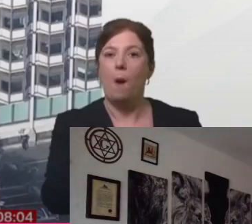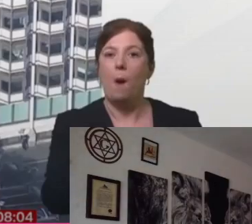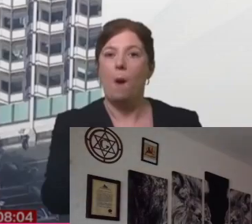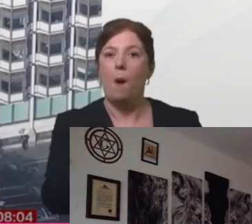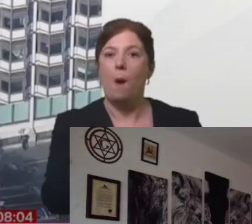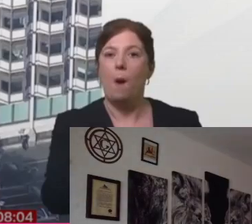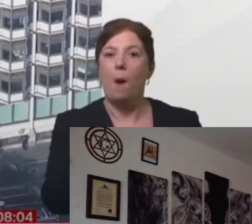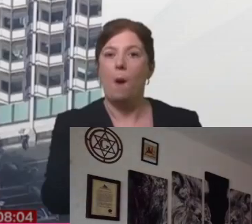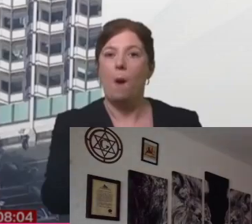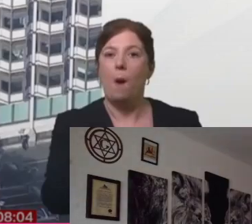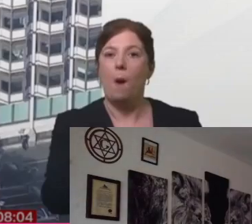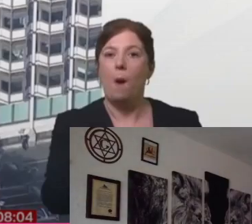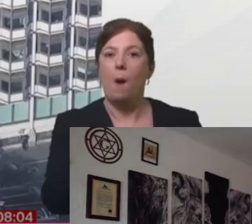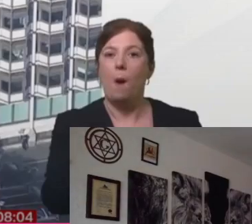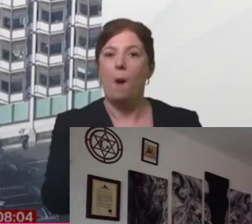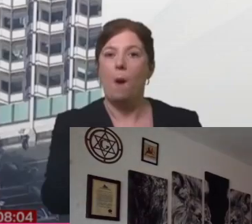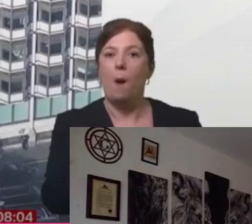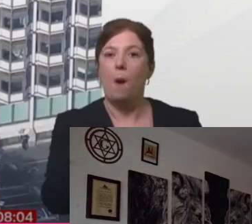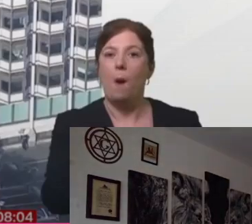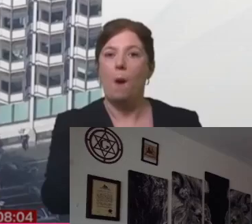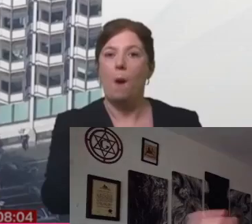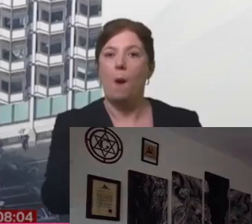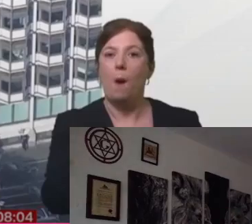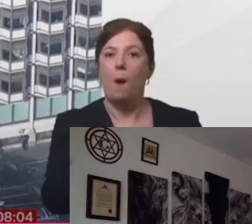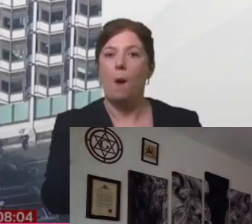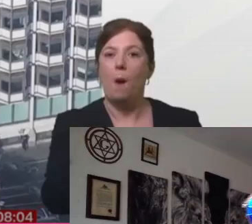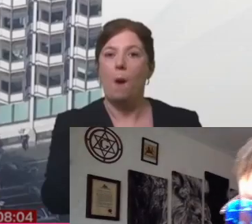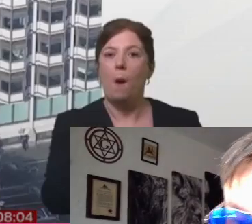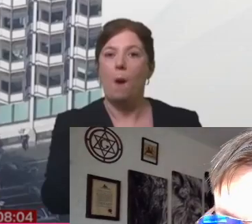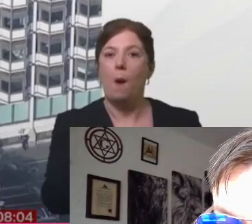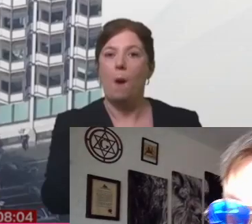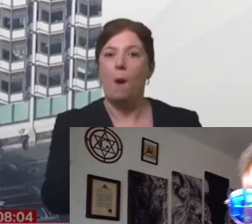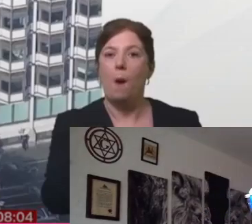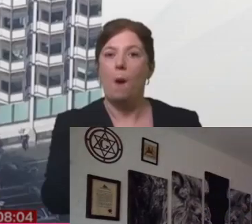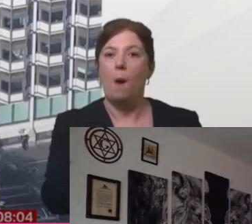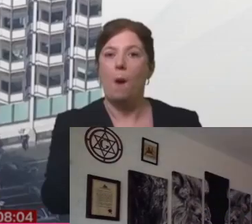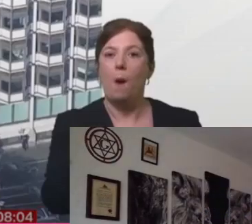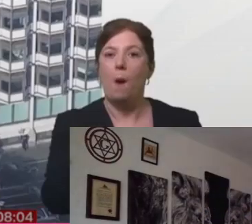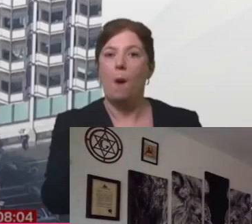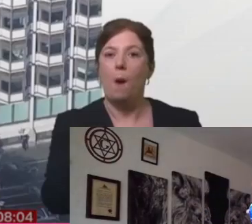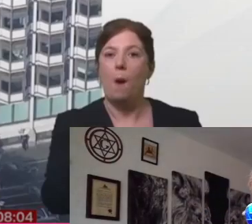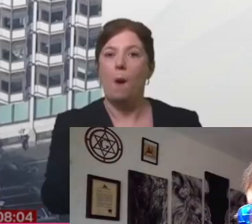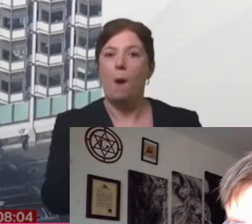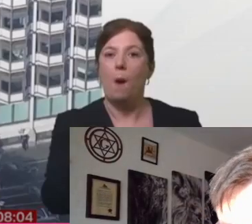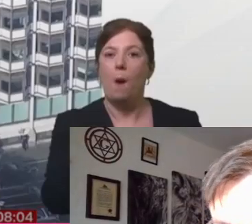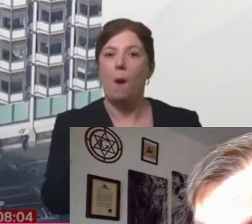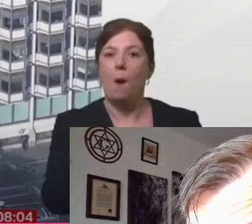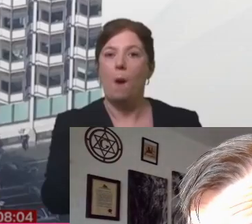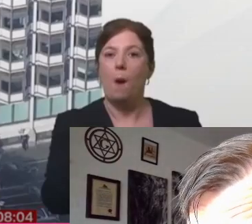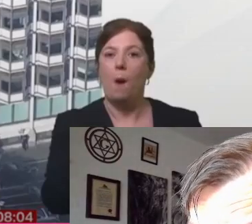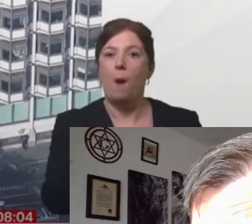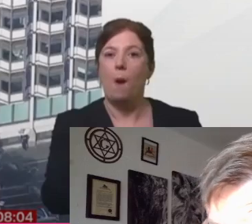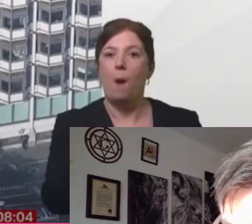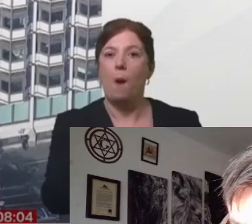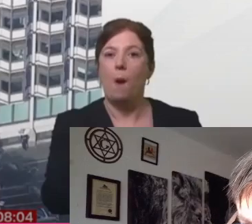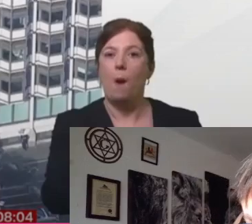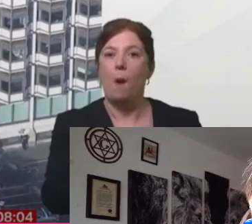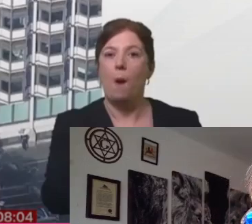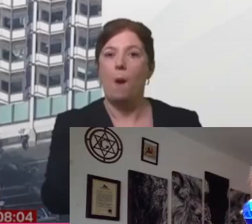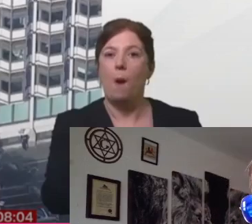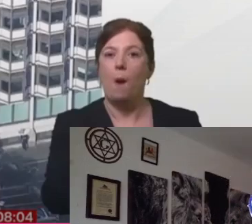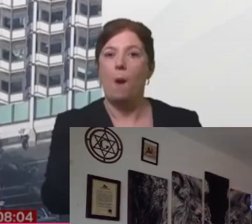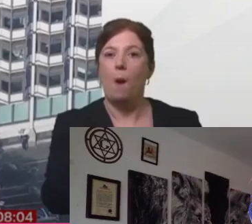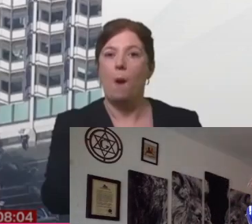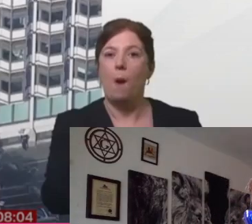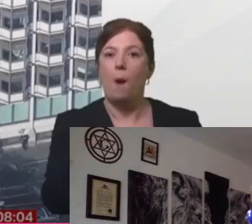fail, man. The bookies know what they're doing. They get fucking endless cunts and computers on fucking abacuses all early gaff for figuring this shit out,